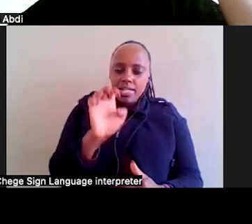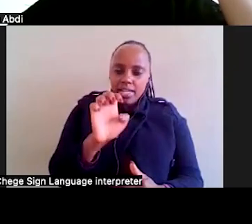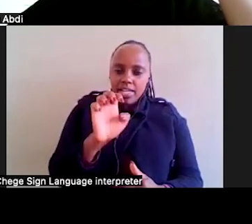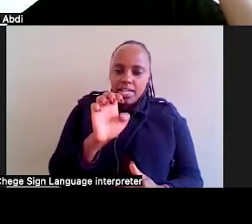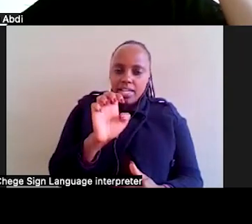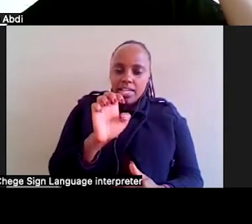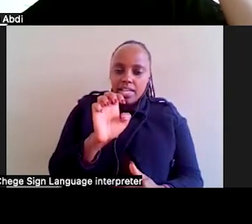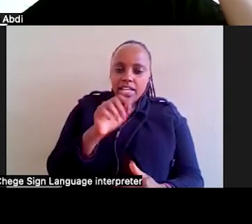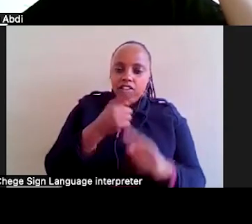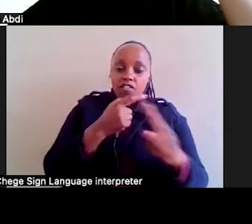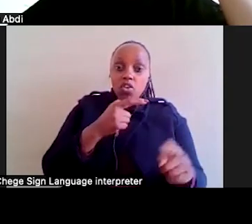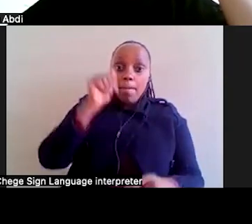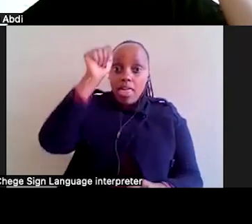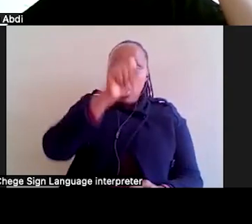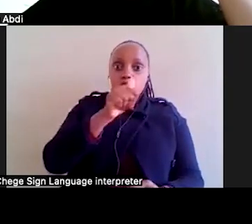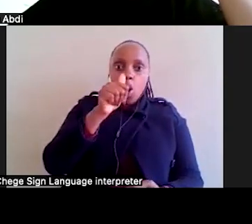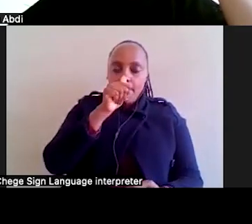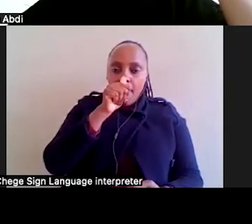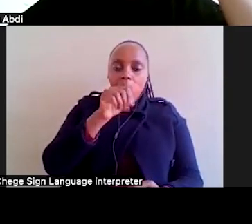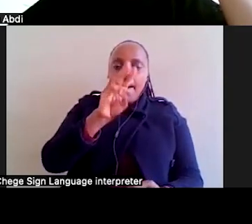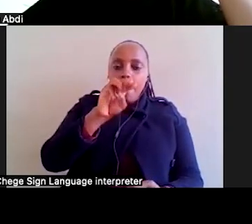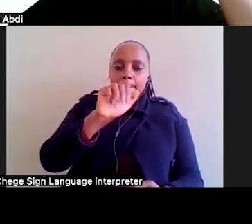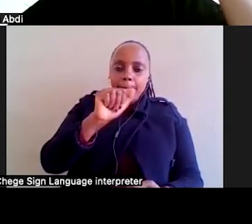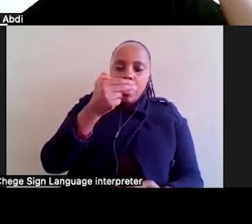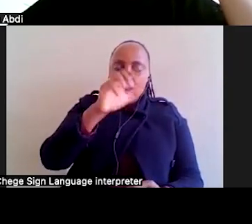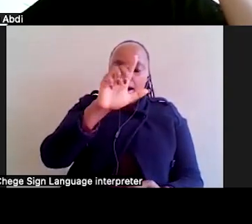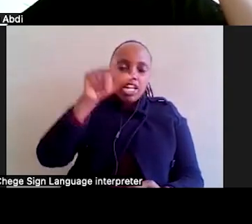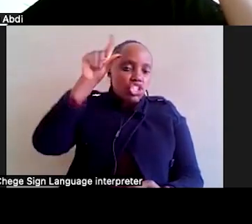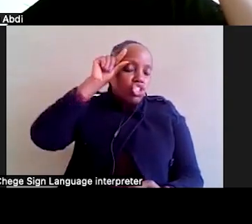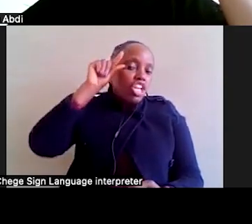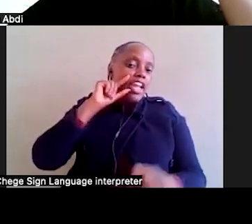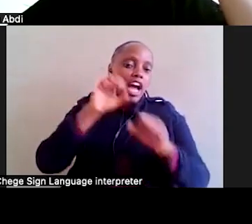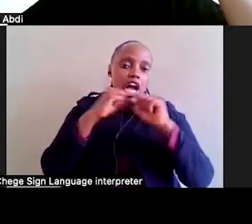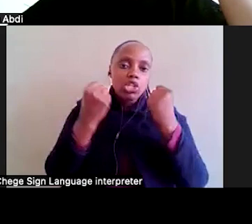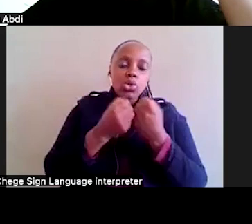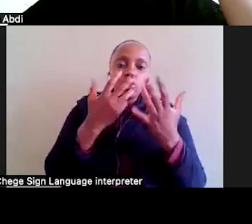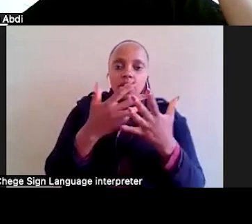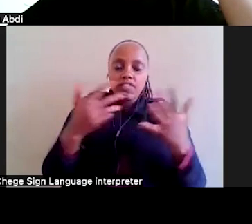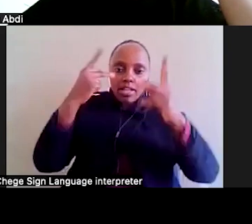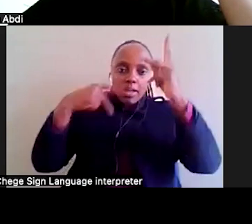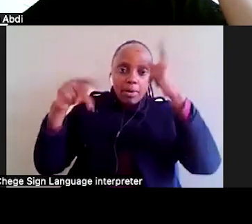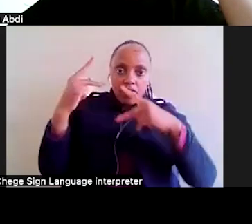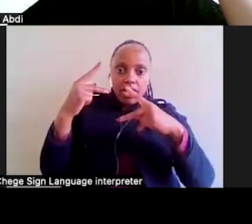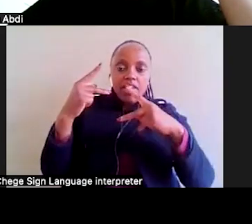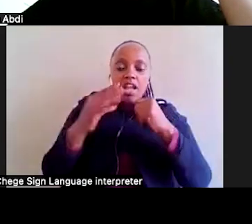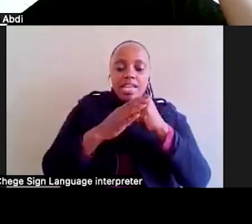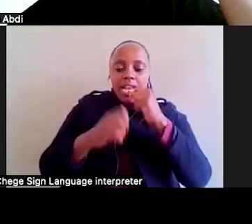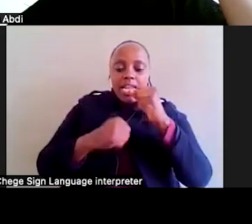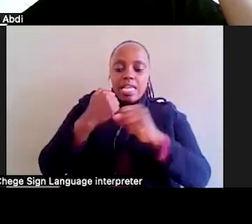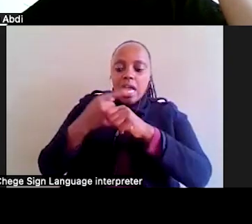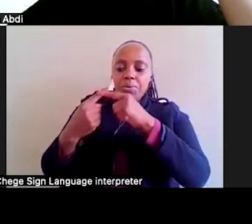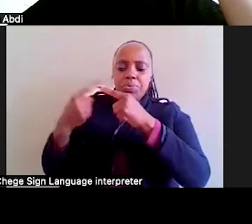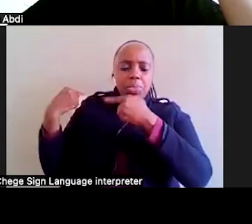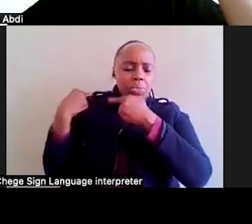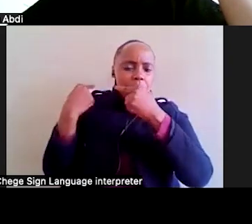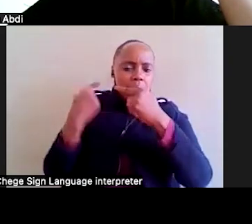Deresi is from Ethiopia. Marlet is a gender and social affairs professional with over 9 years of experience in